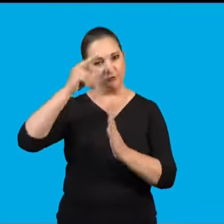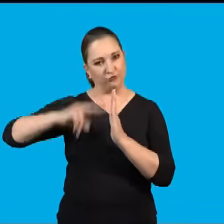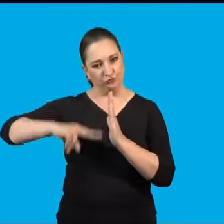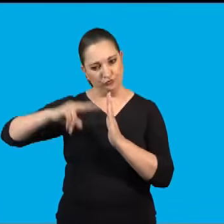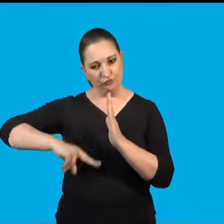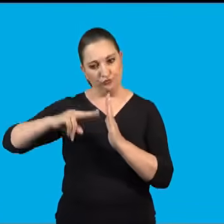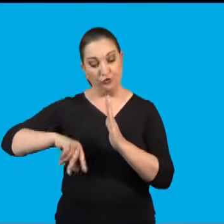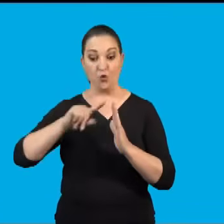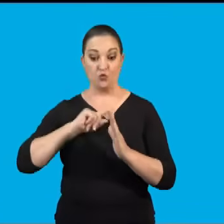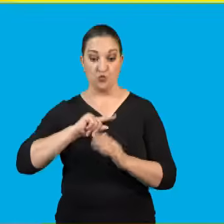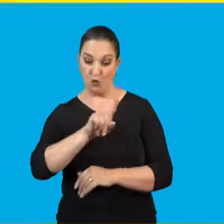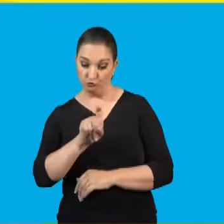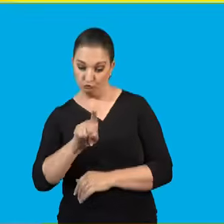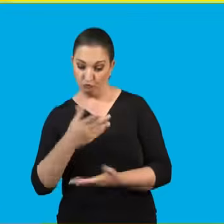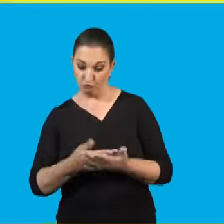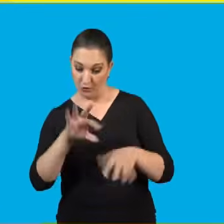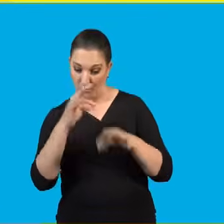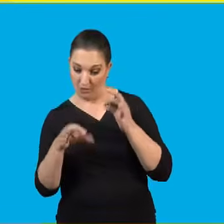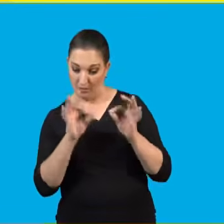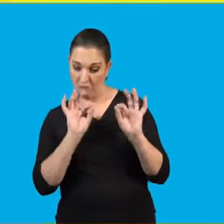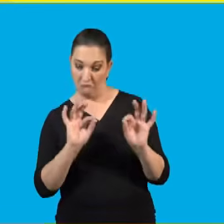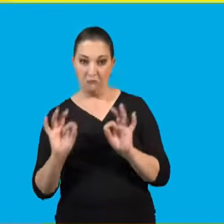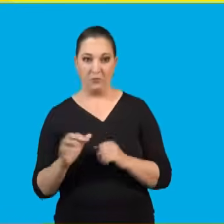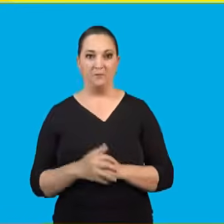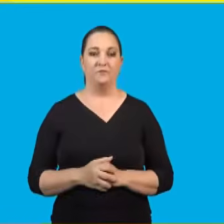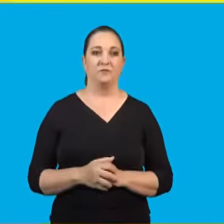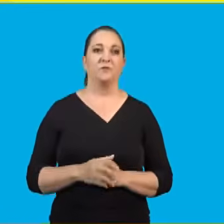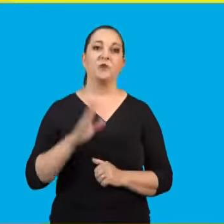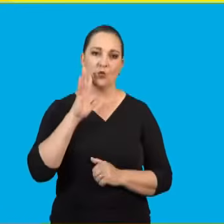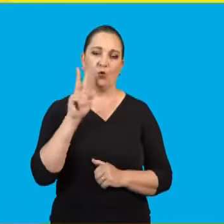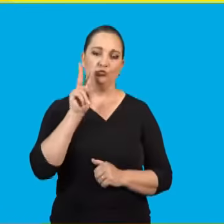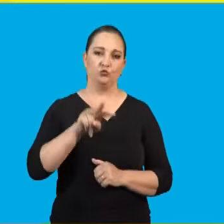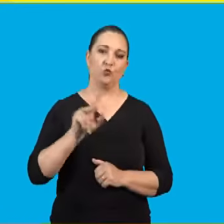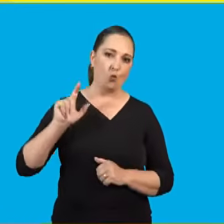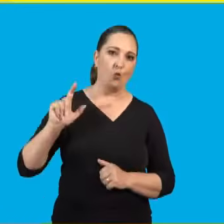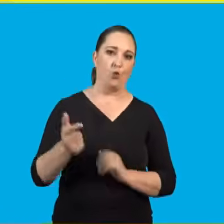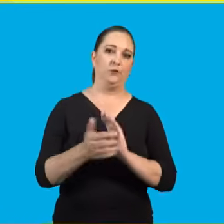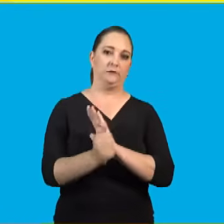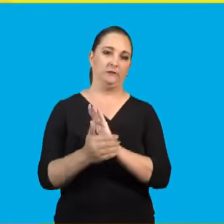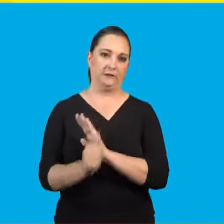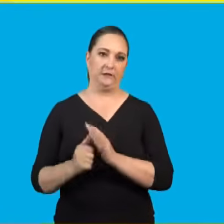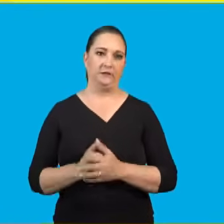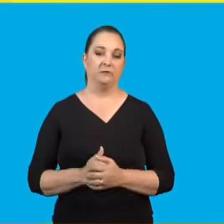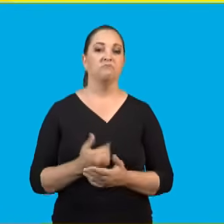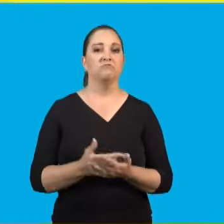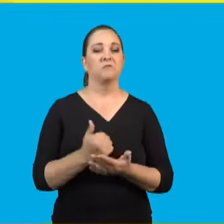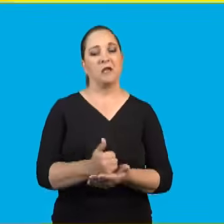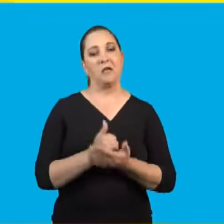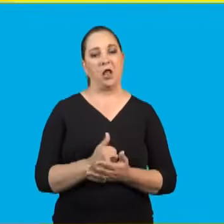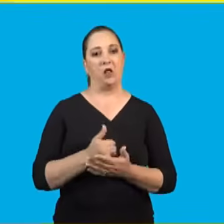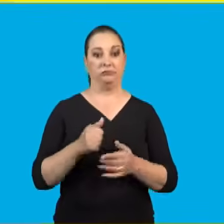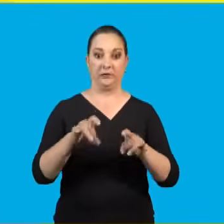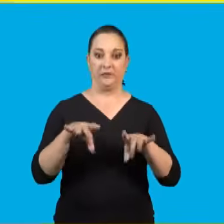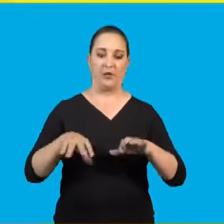reading so that you can analyze your questions properly. So we will be looking at all those skills to help